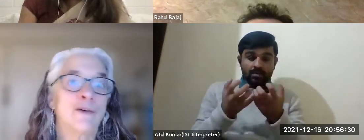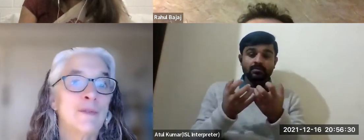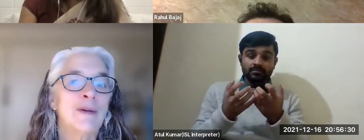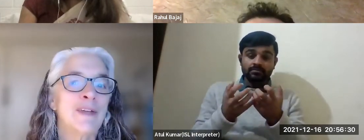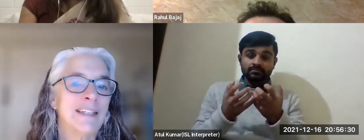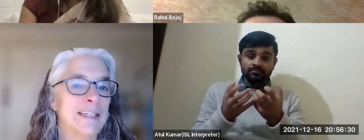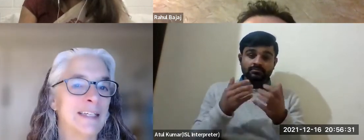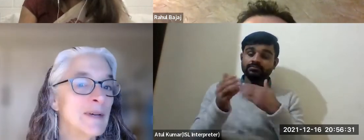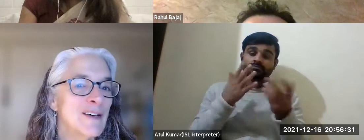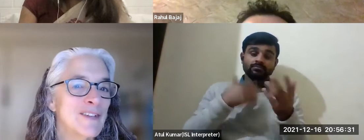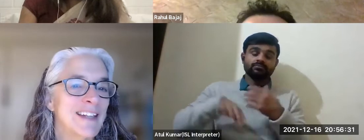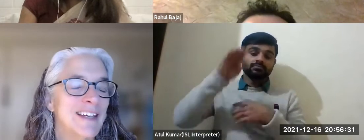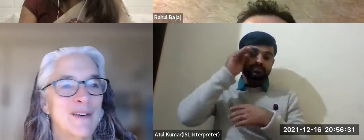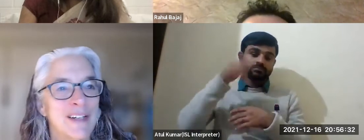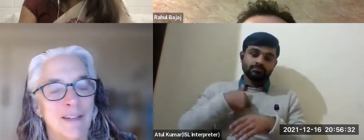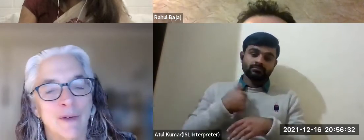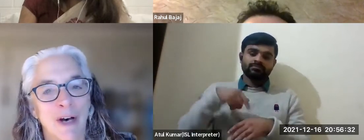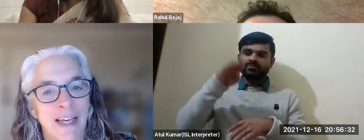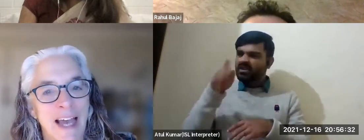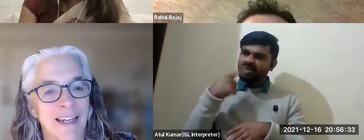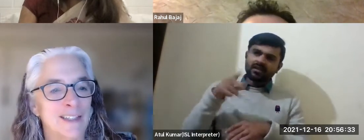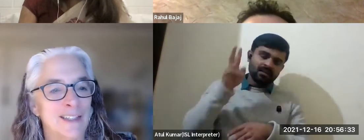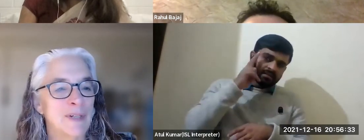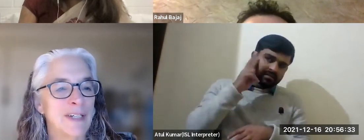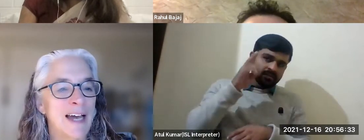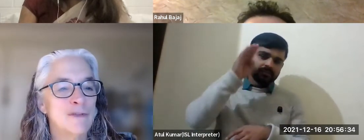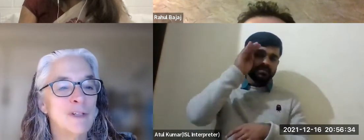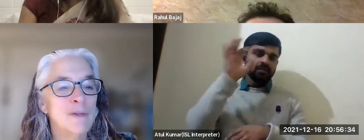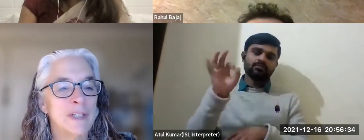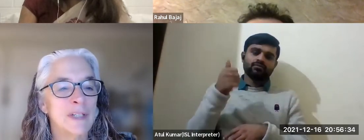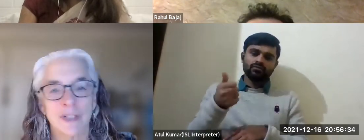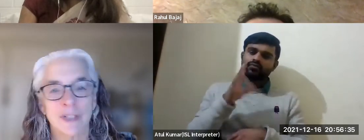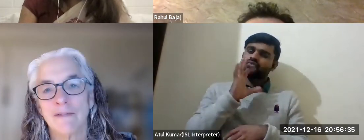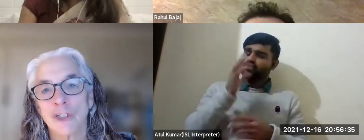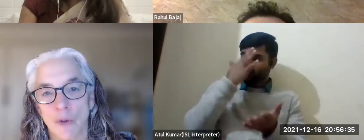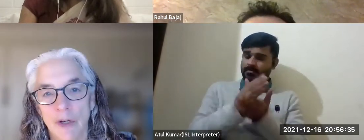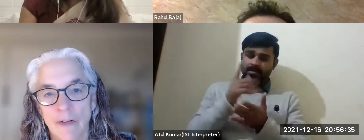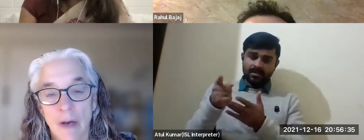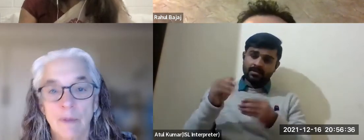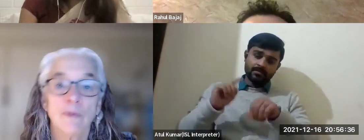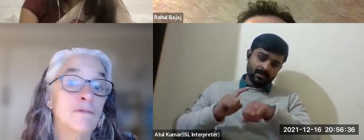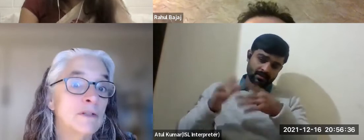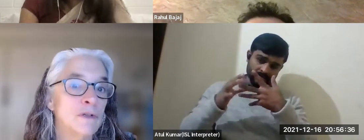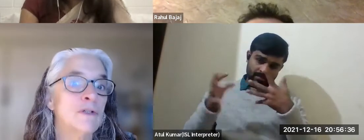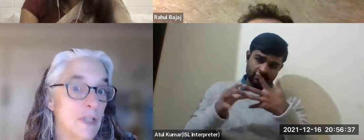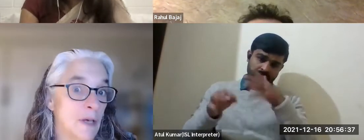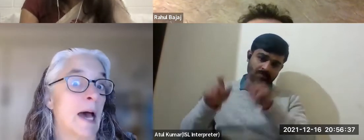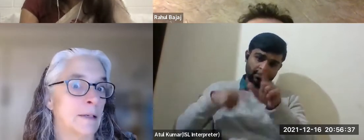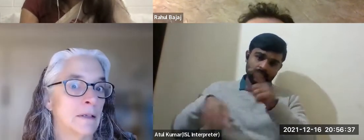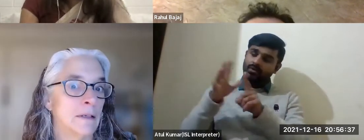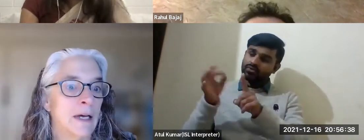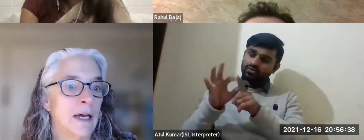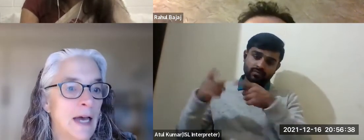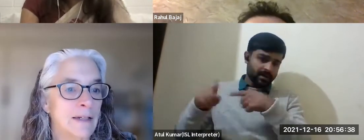I don't know. Sometimes I hear myself and I think, oh, I sound so Pollyanna-ish. But I truly believe when given a choice, people would rather do good than